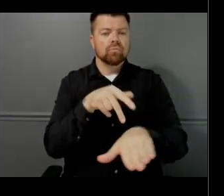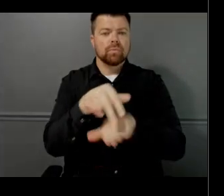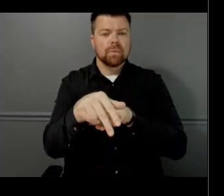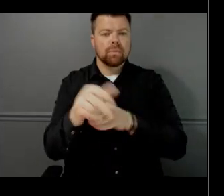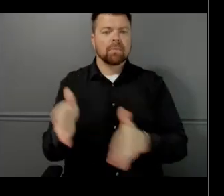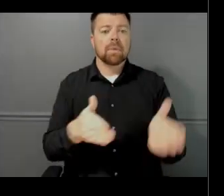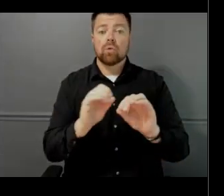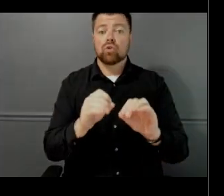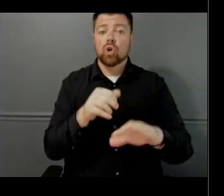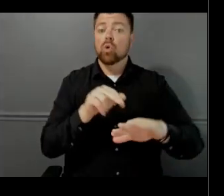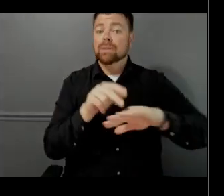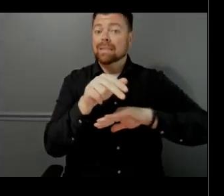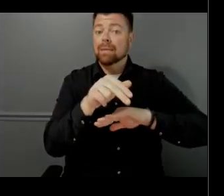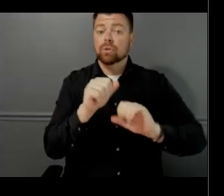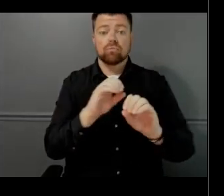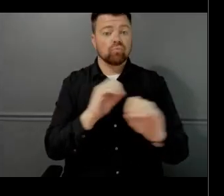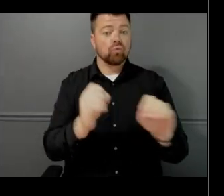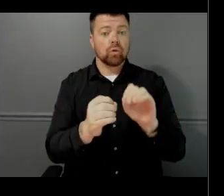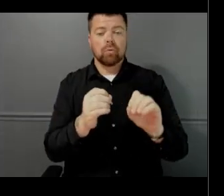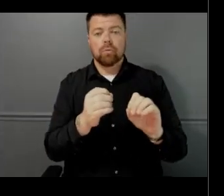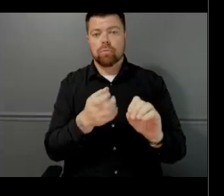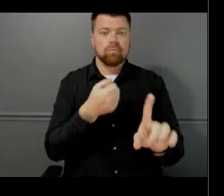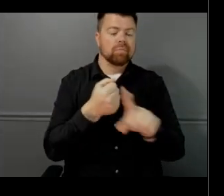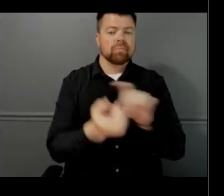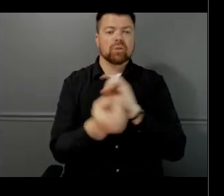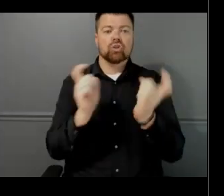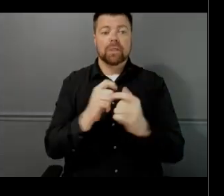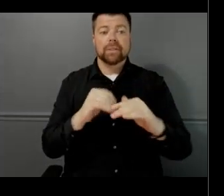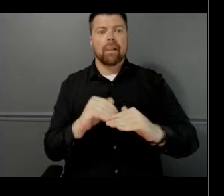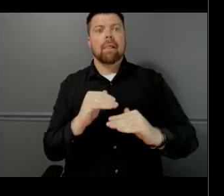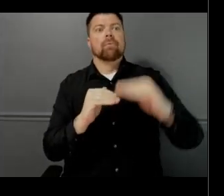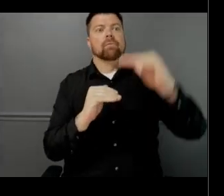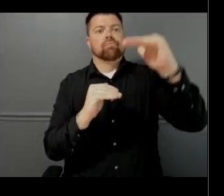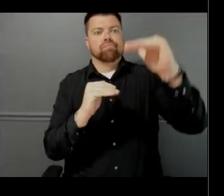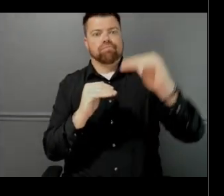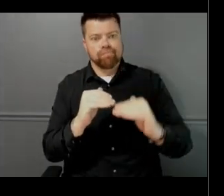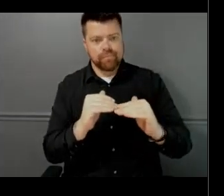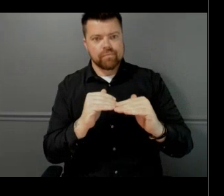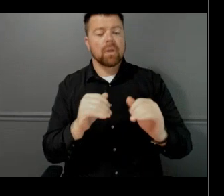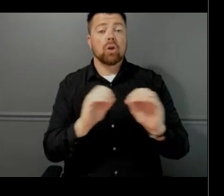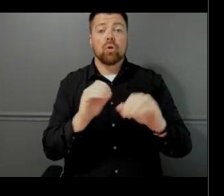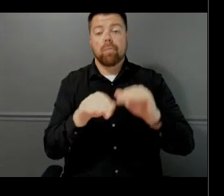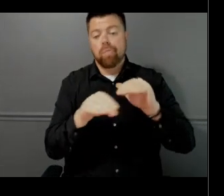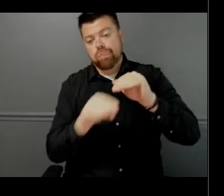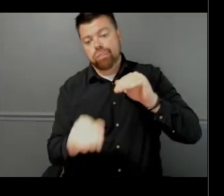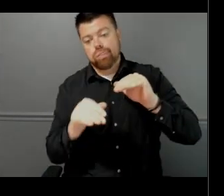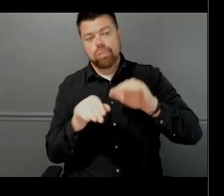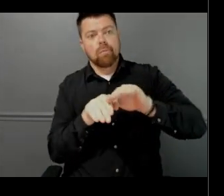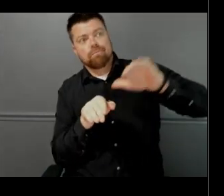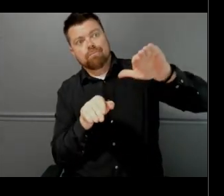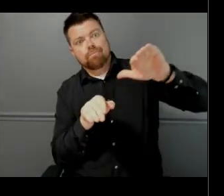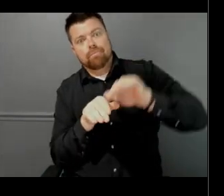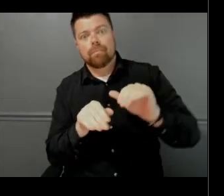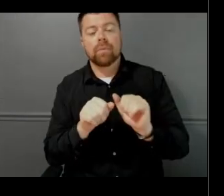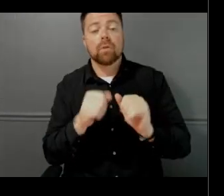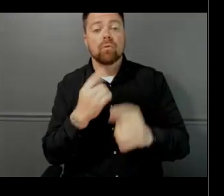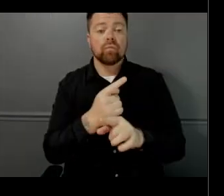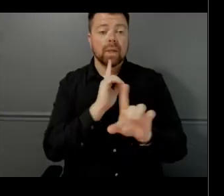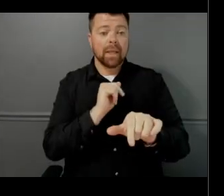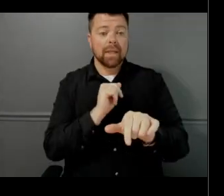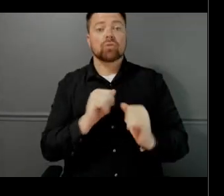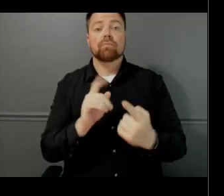no steps, no abrupt changes in level, and no steep slopes. And the correct answer for this is